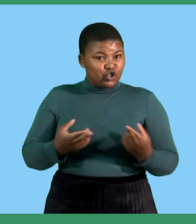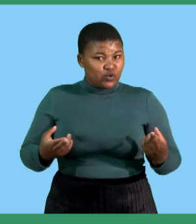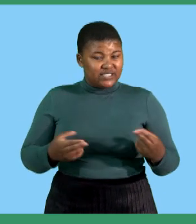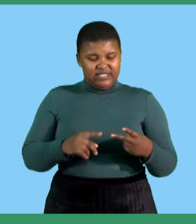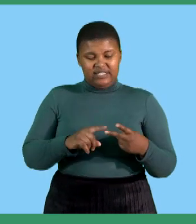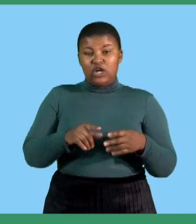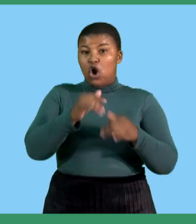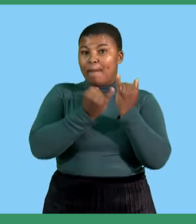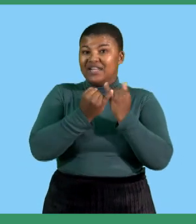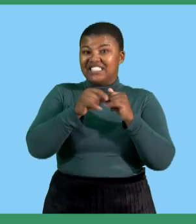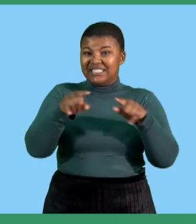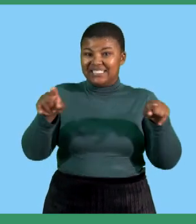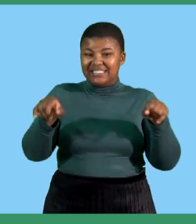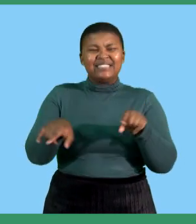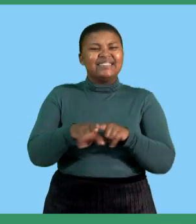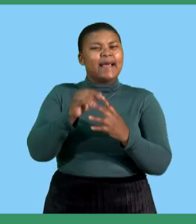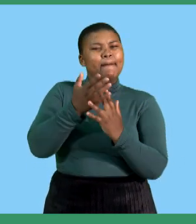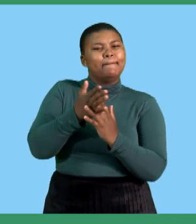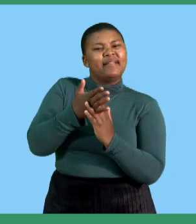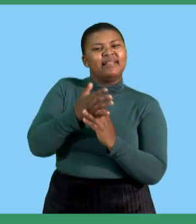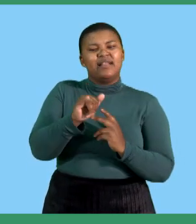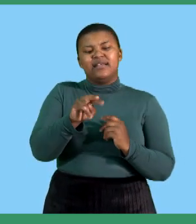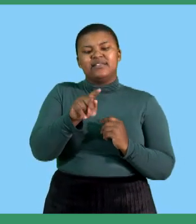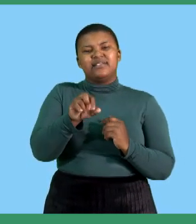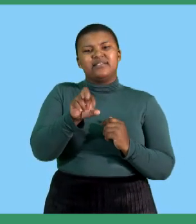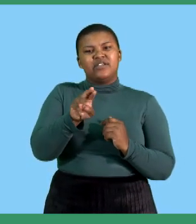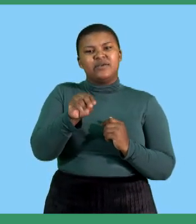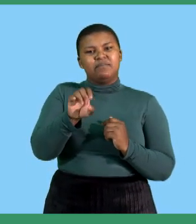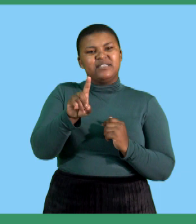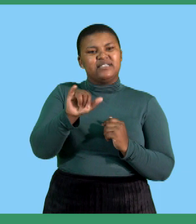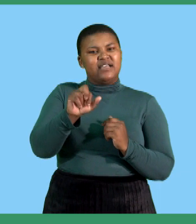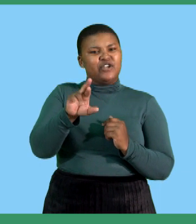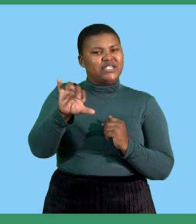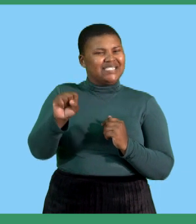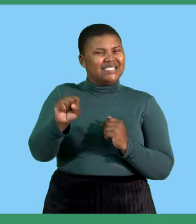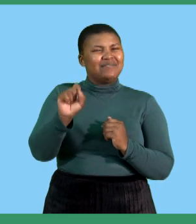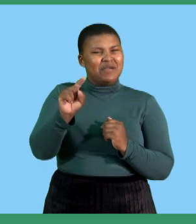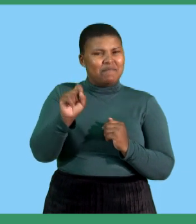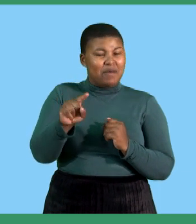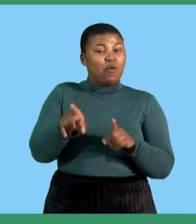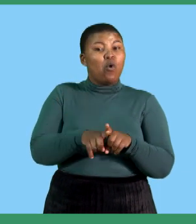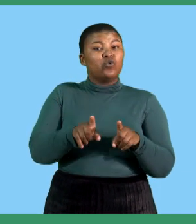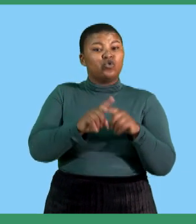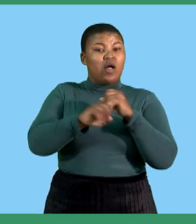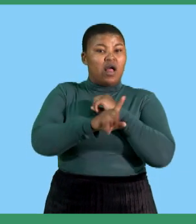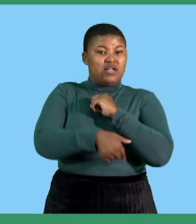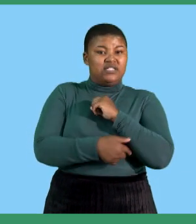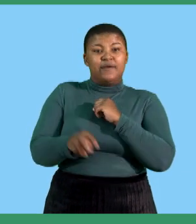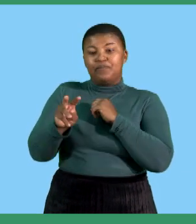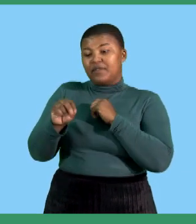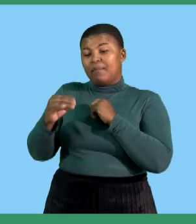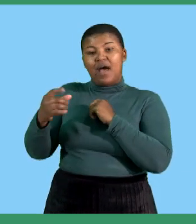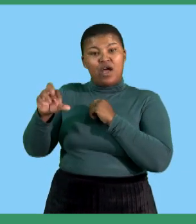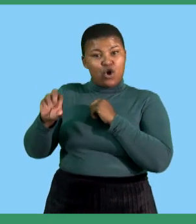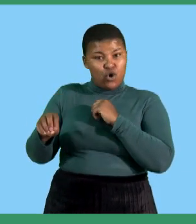and the competitors. And then lastly, we are going to discuss the relationship between the micro market